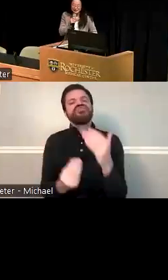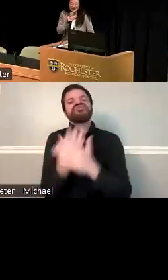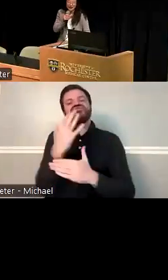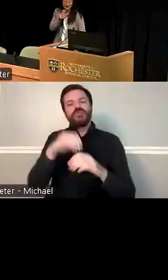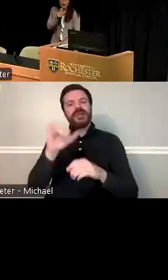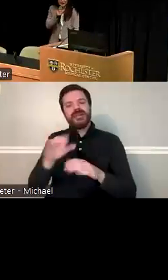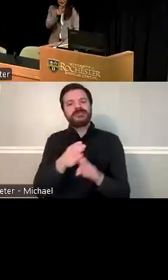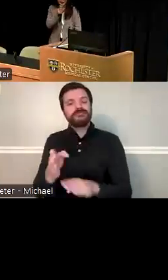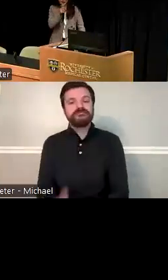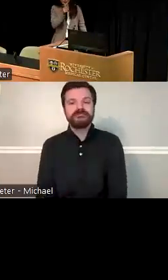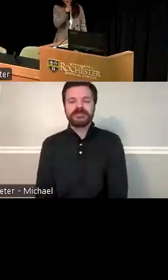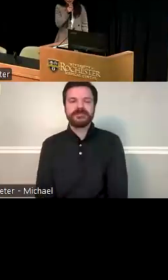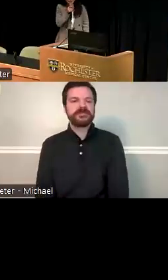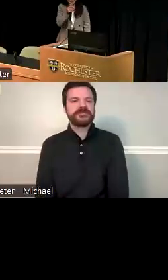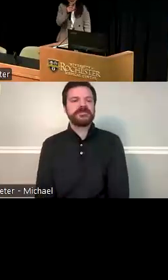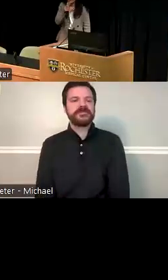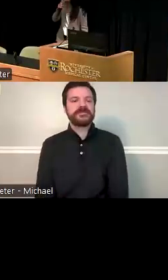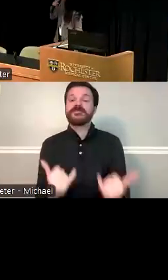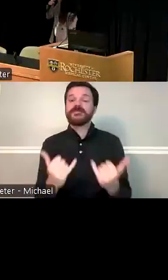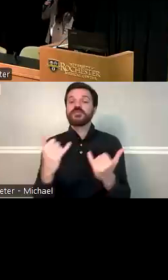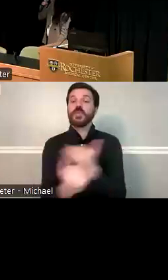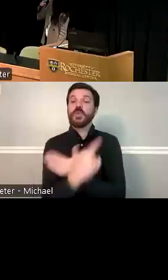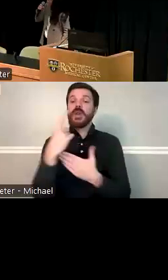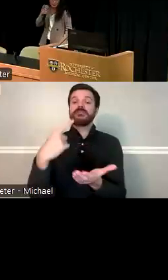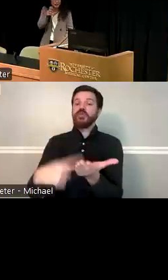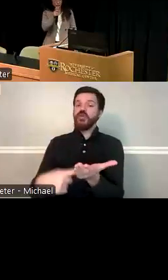capacity. For today's talk,